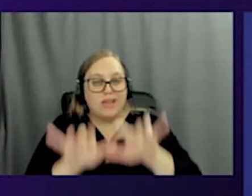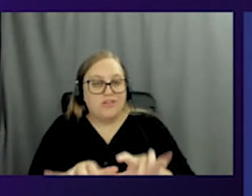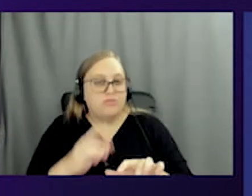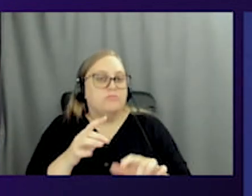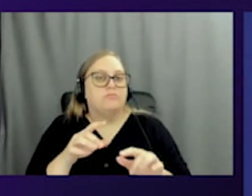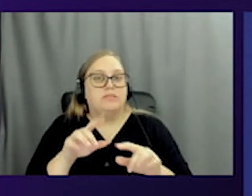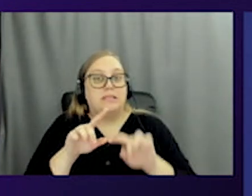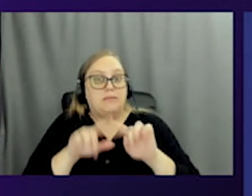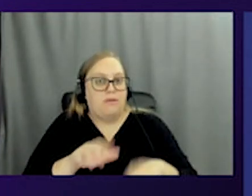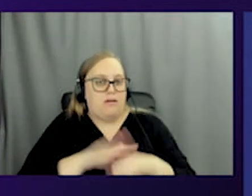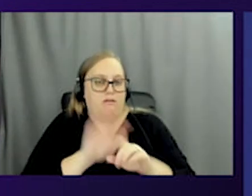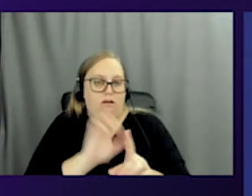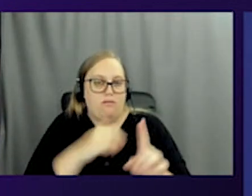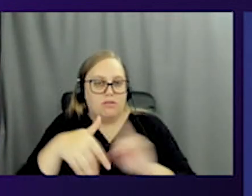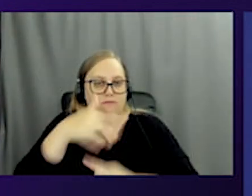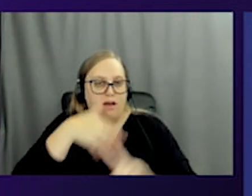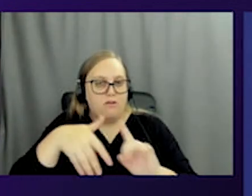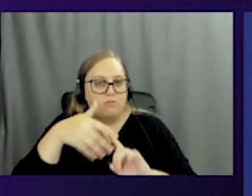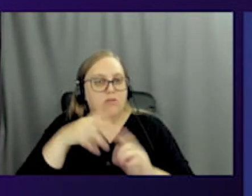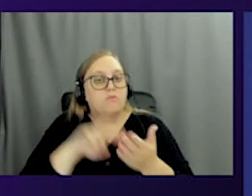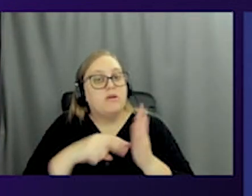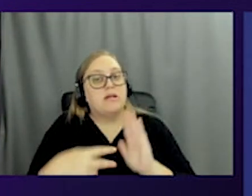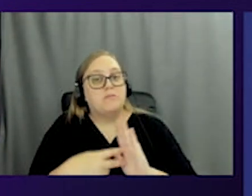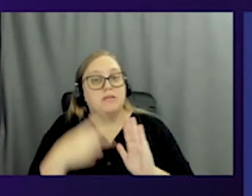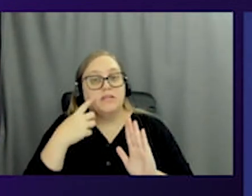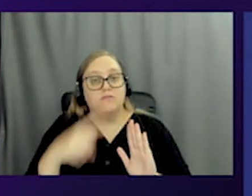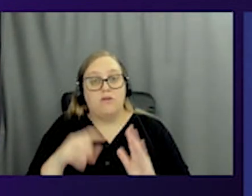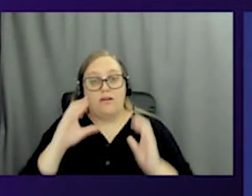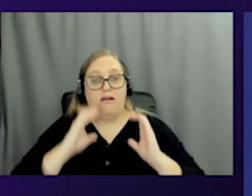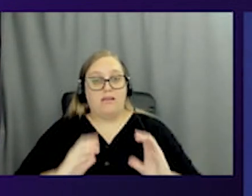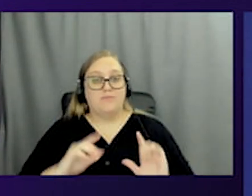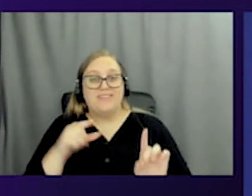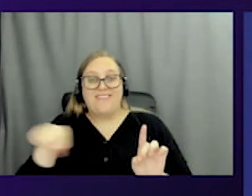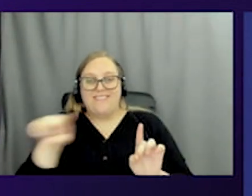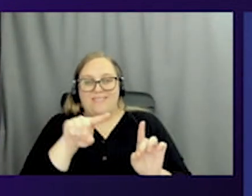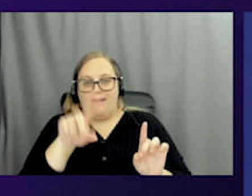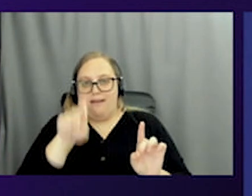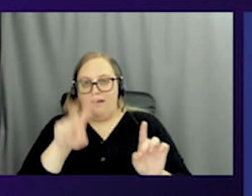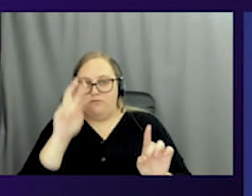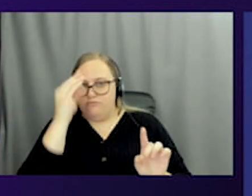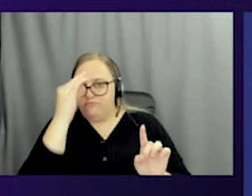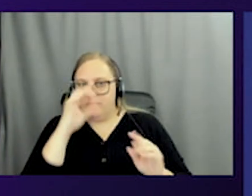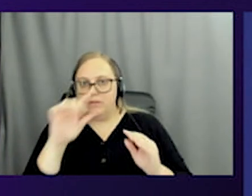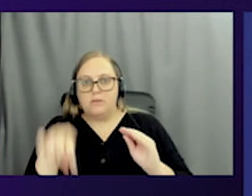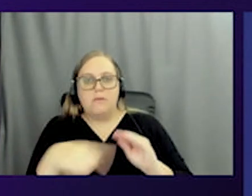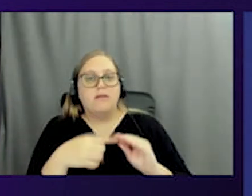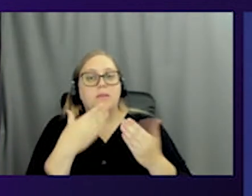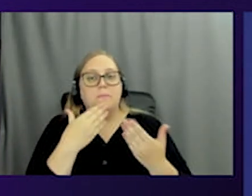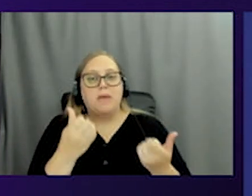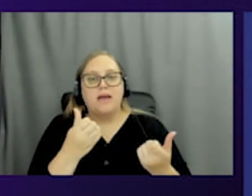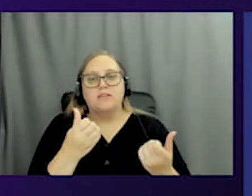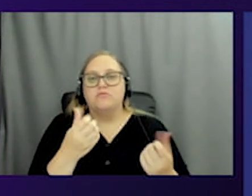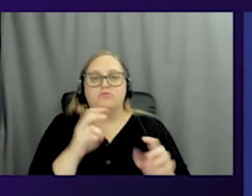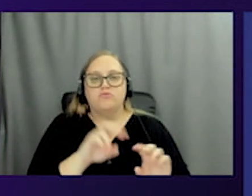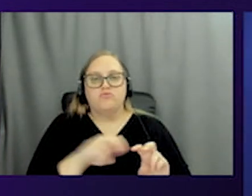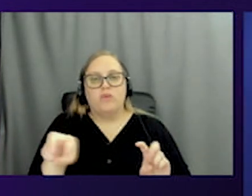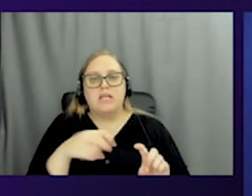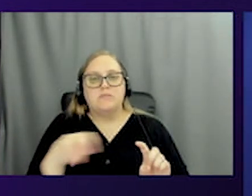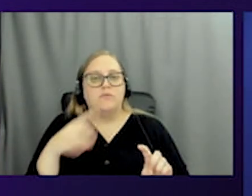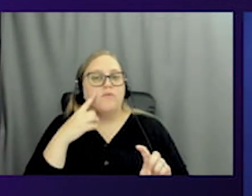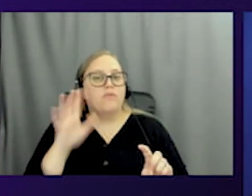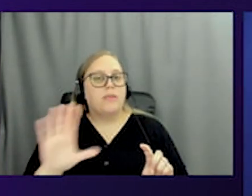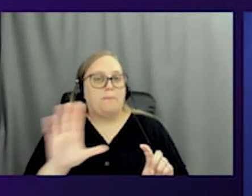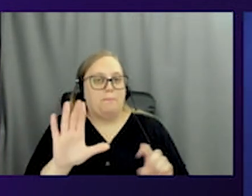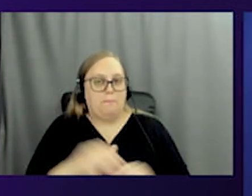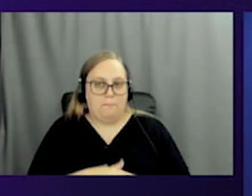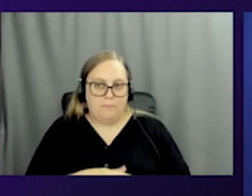environment. What this means for the customer is also they need to think about what is the best choice for them, right? Right. Yeah. And I think the